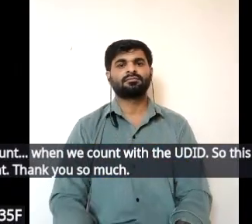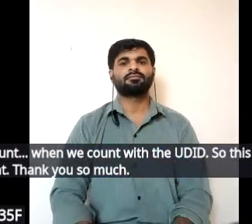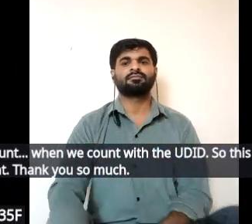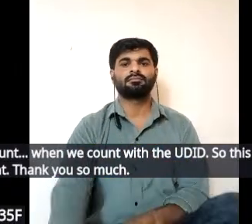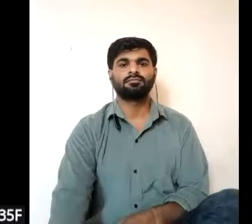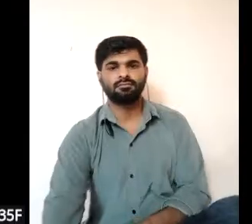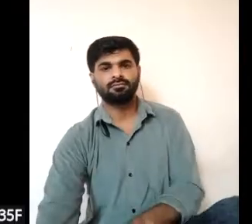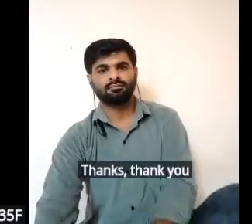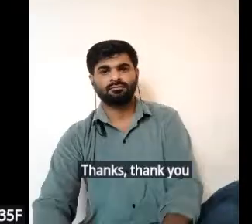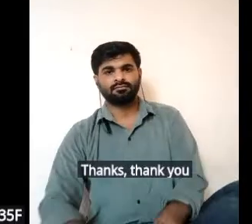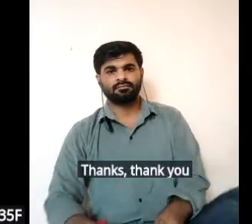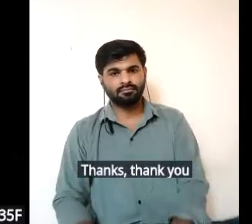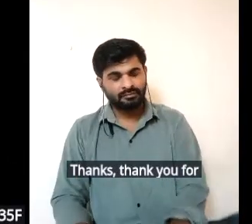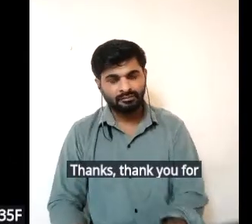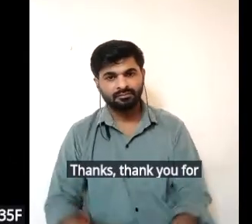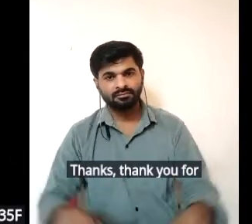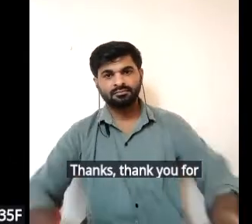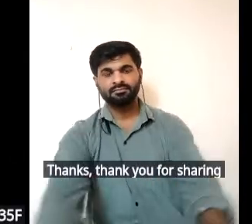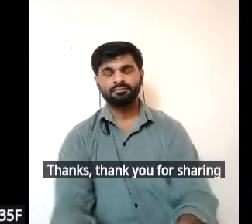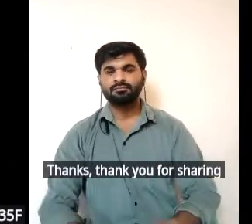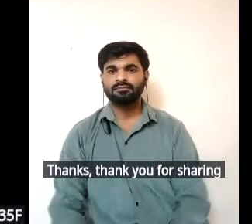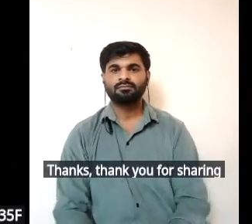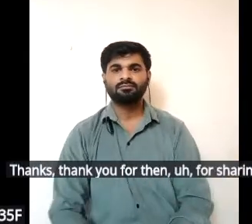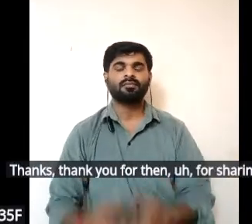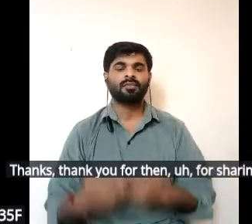Thanks. Thank you, Koireng, for sharing.